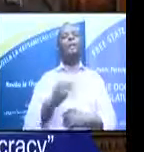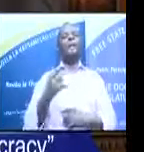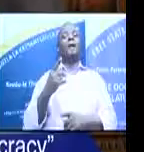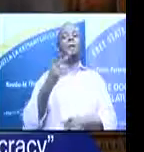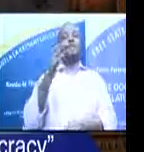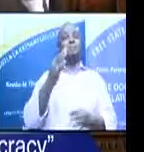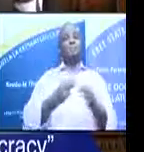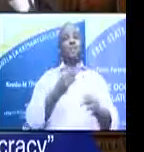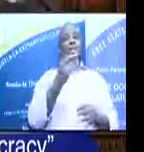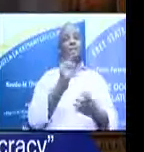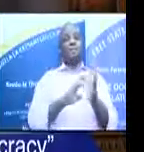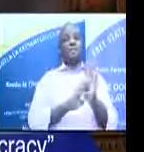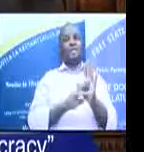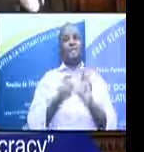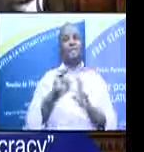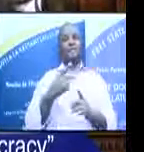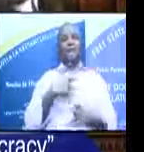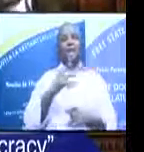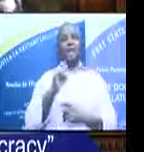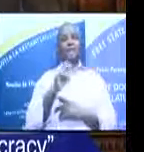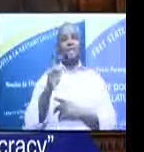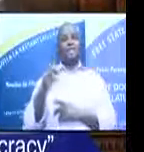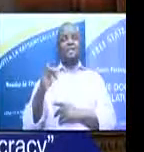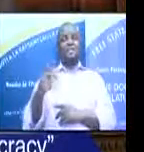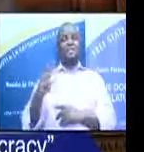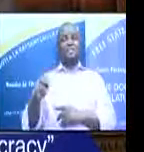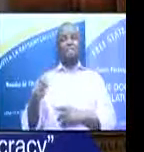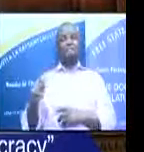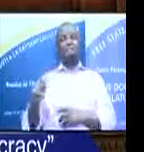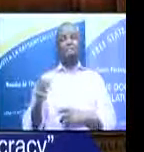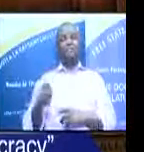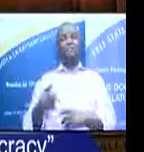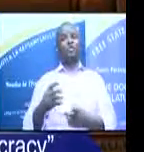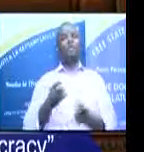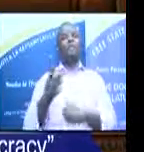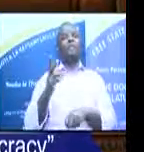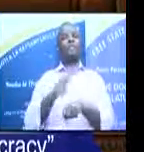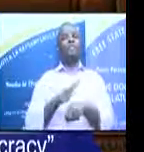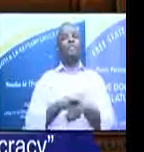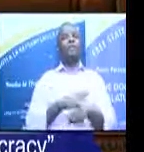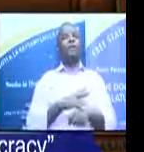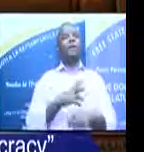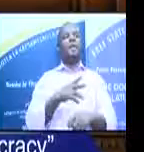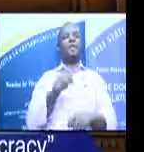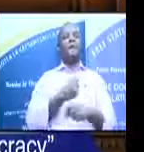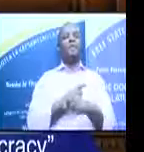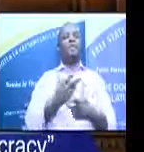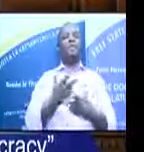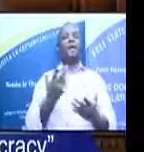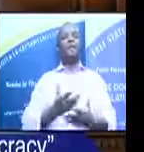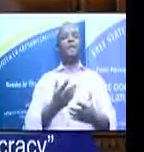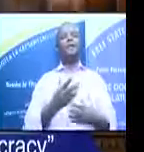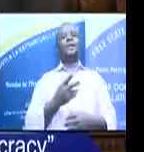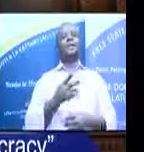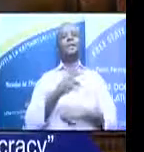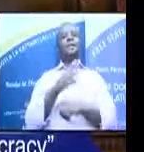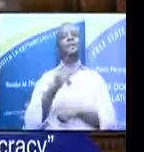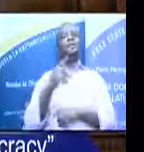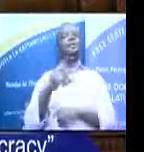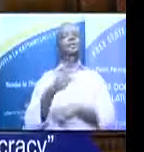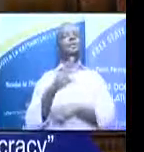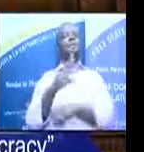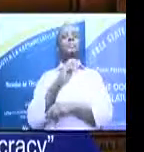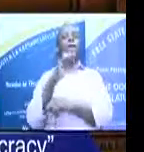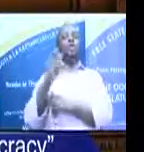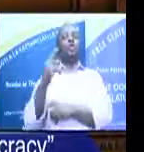political representatives of capitalism, you are putting them into power in all these metros in Gauteng. Yet you come here and